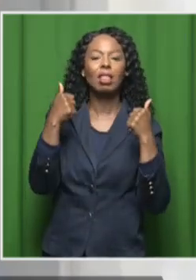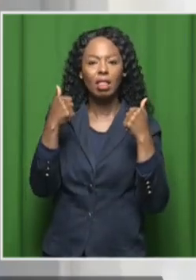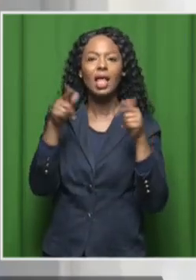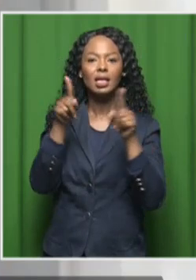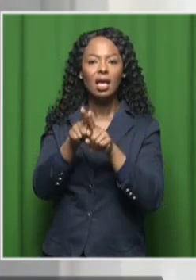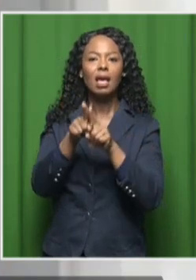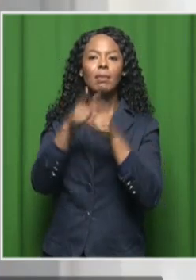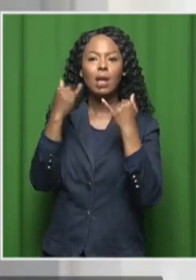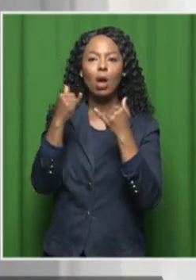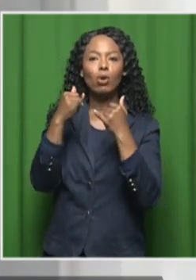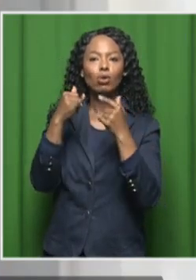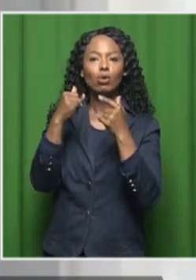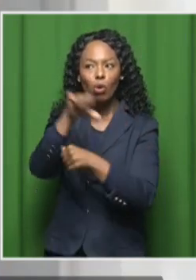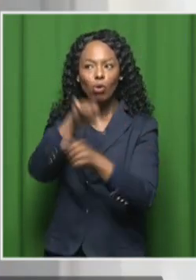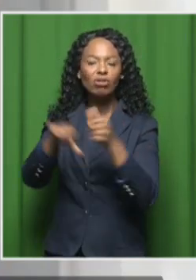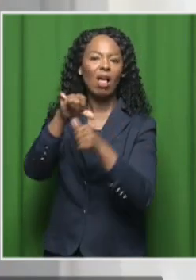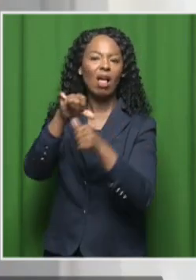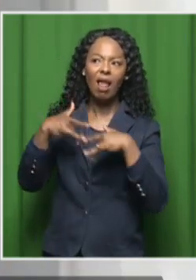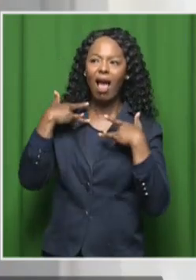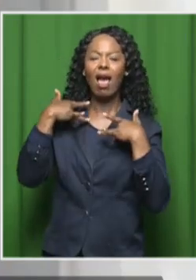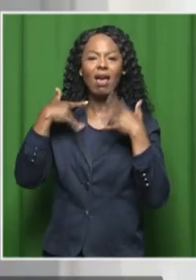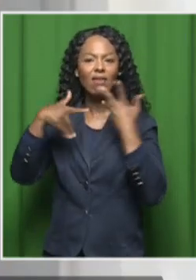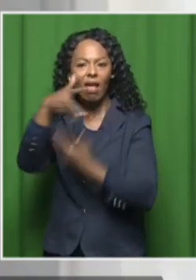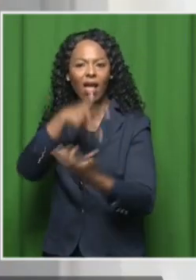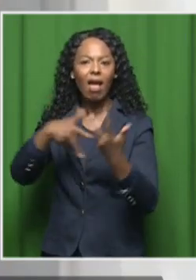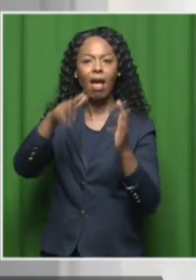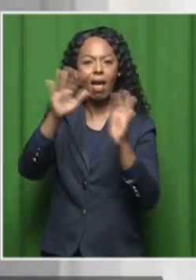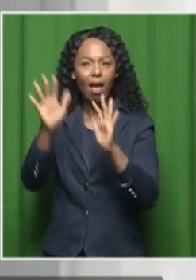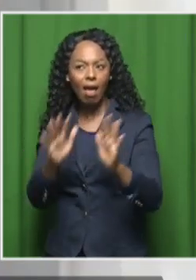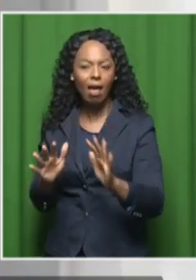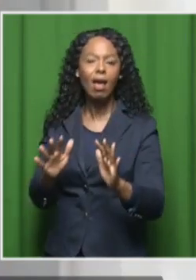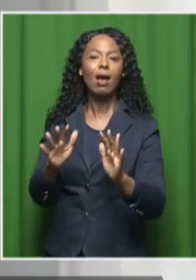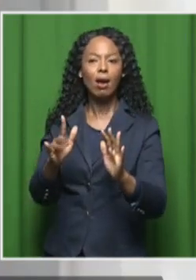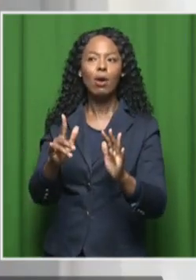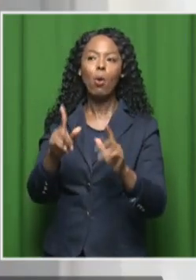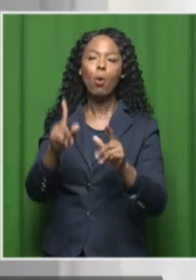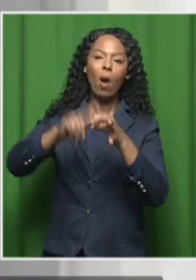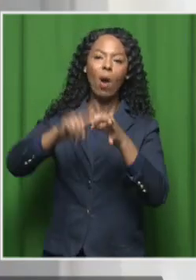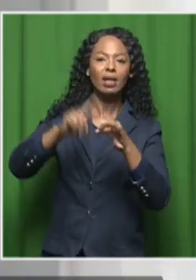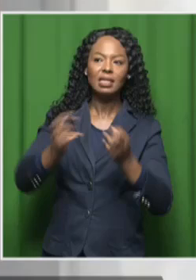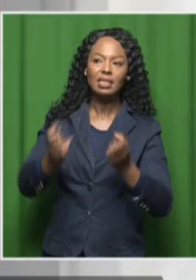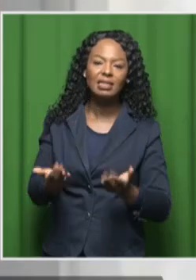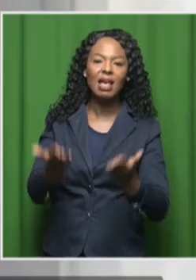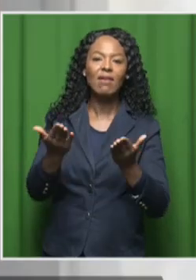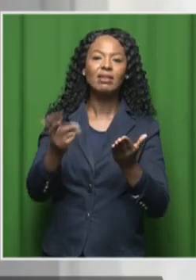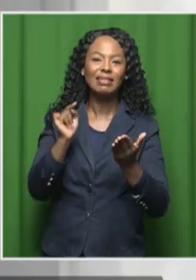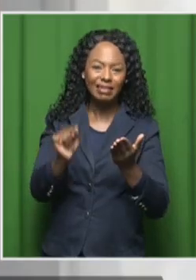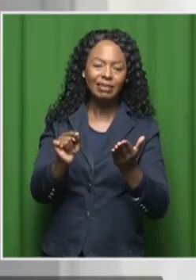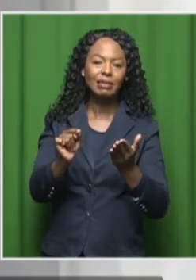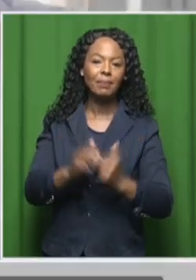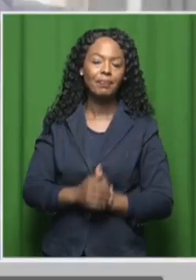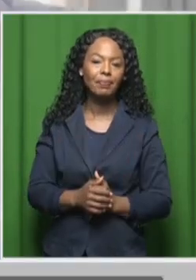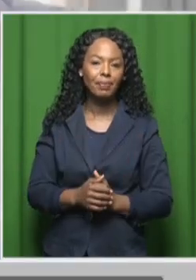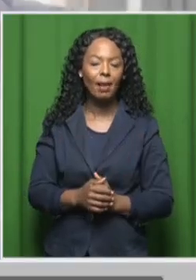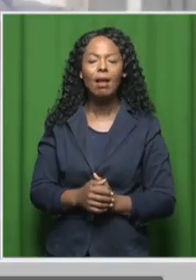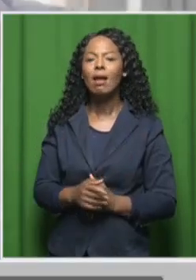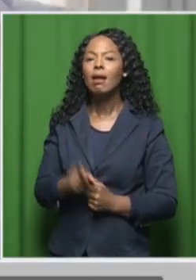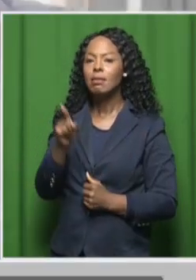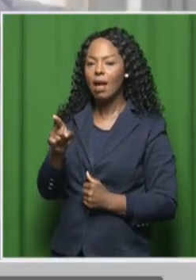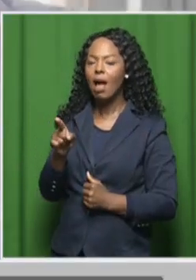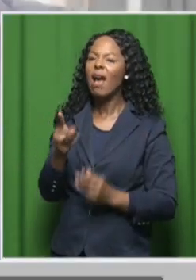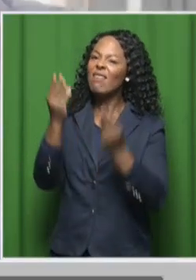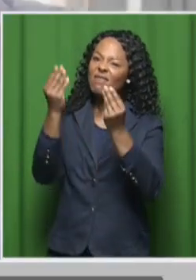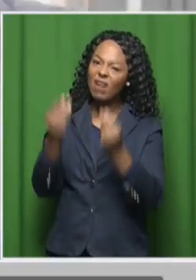consolidating the social wage through some reliable and quality basic services. So given our